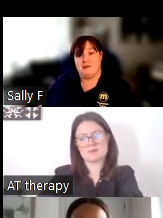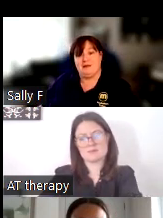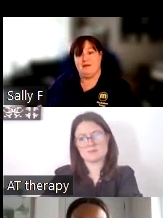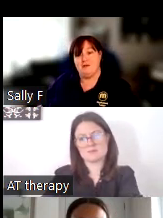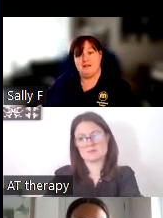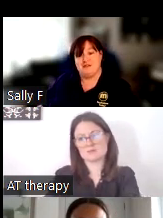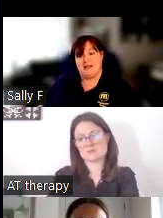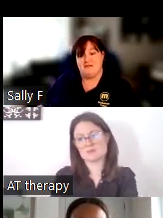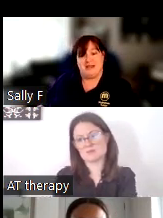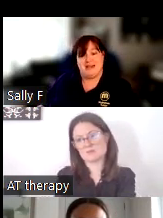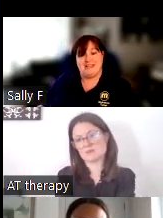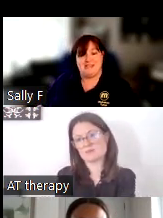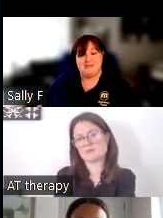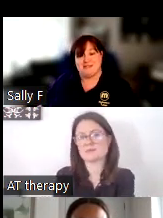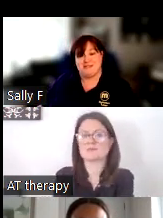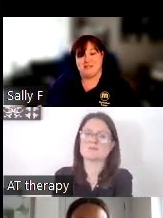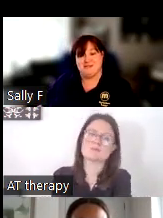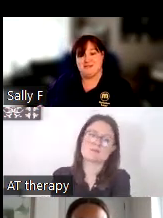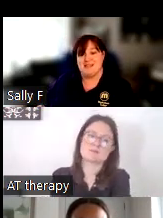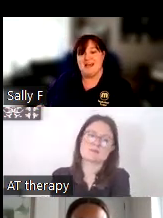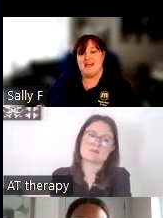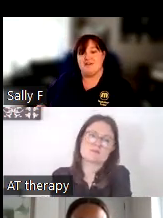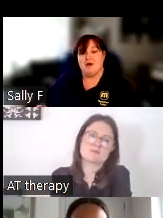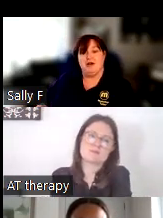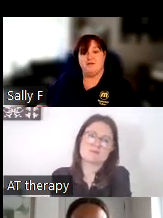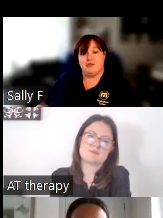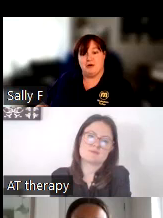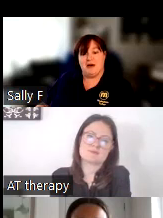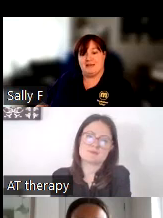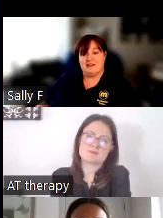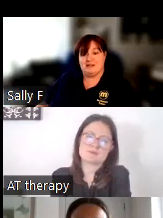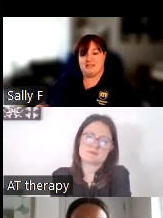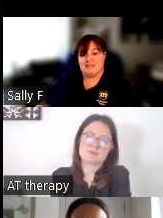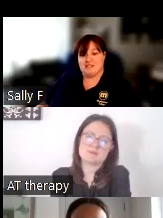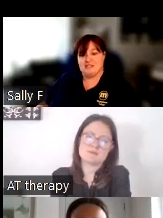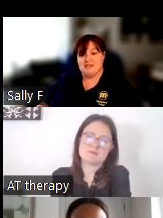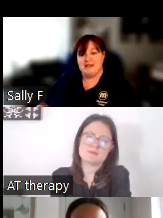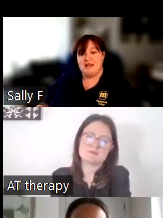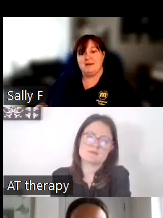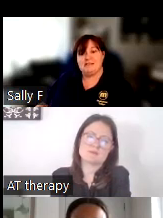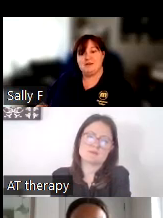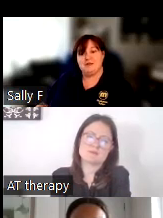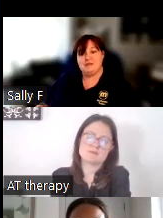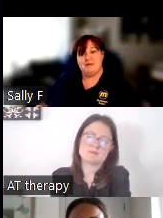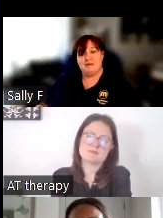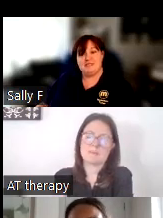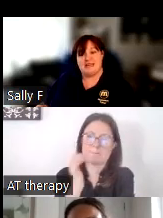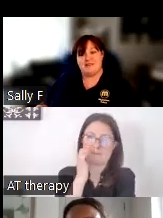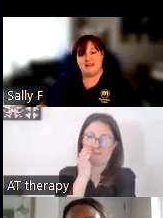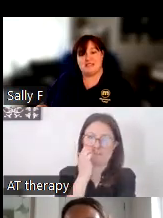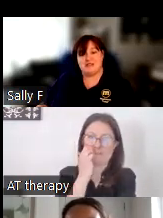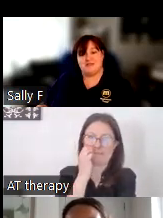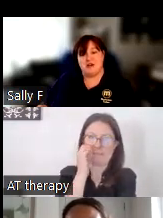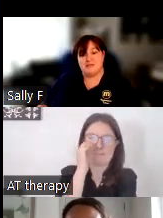from people who have all been trained for many years as Makaton tutors and who've put a lot of thought behind their translations. Please also remember to